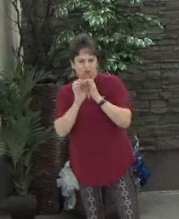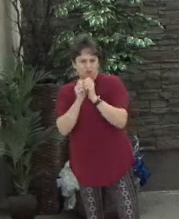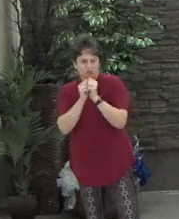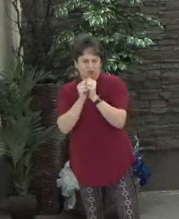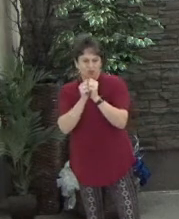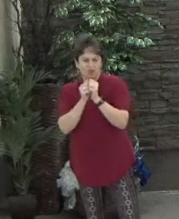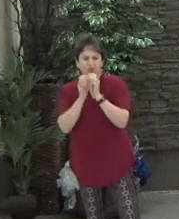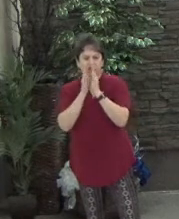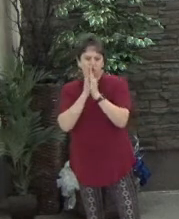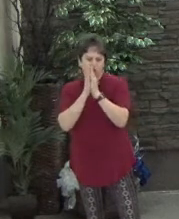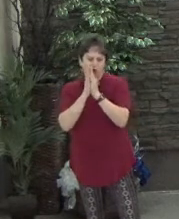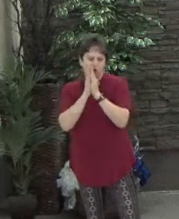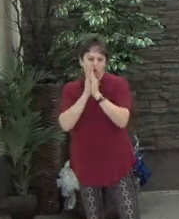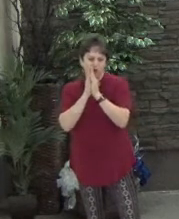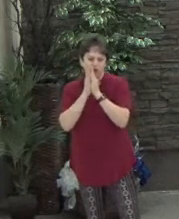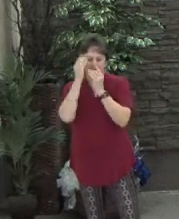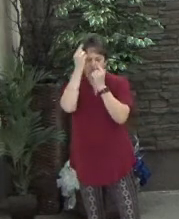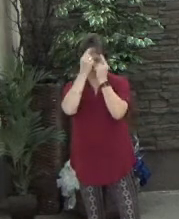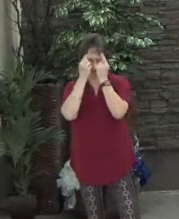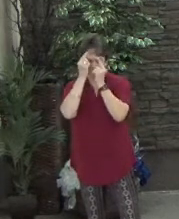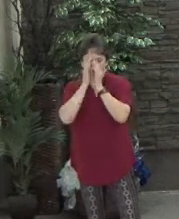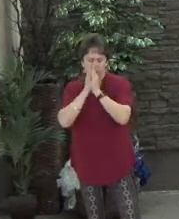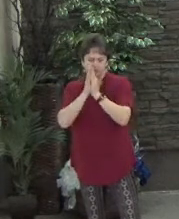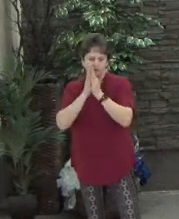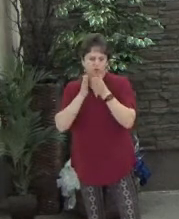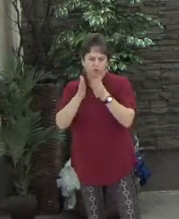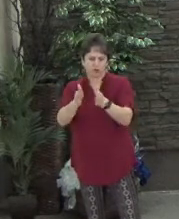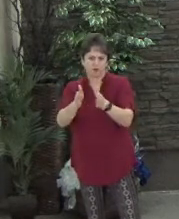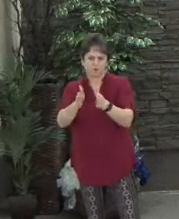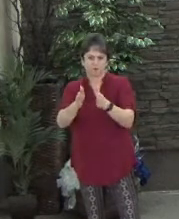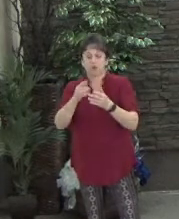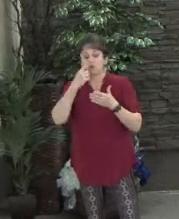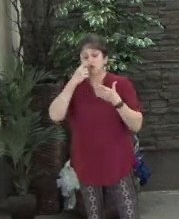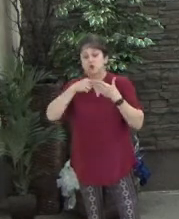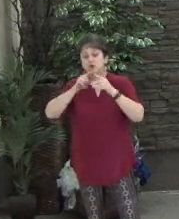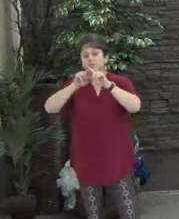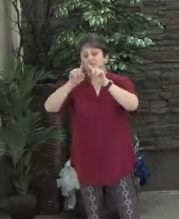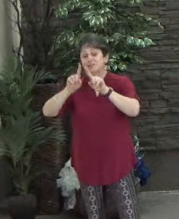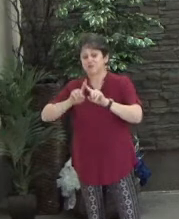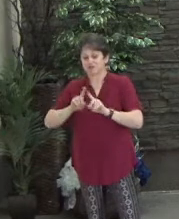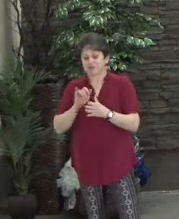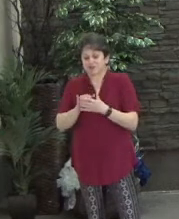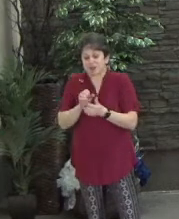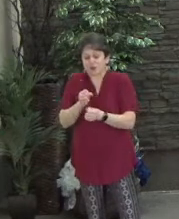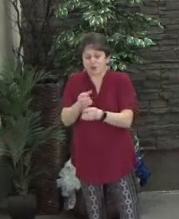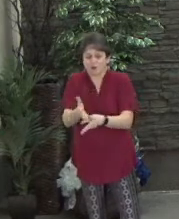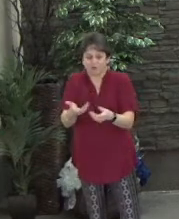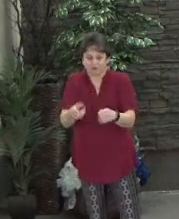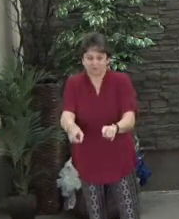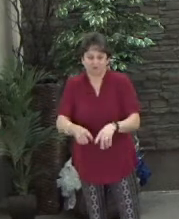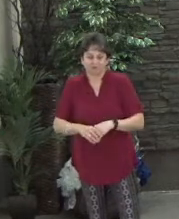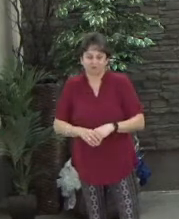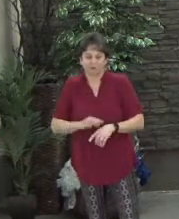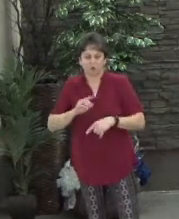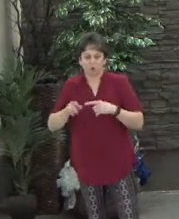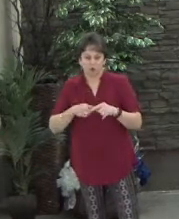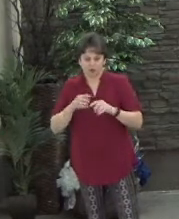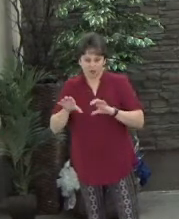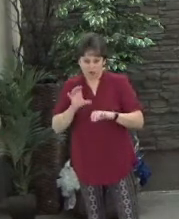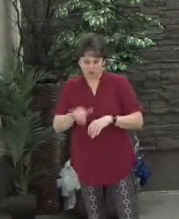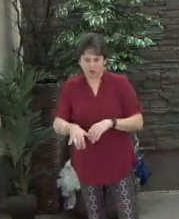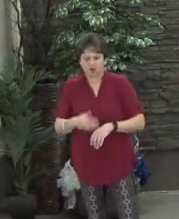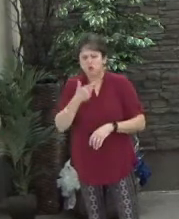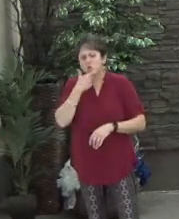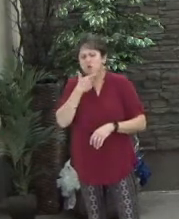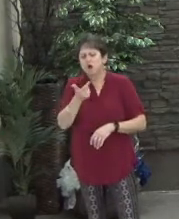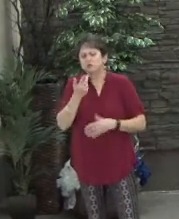in a prayerful reflection. And I want you to notice the difference that that makes when they do that. Watch